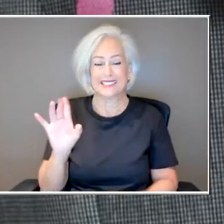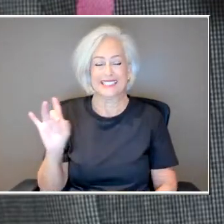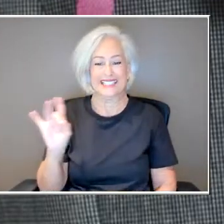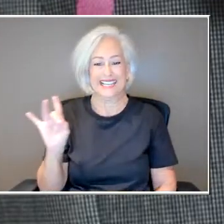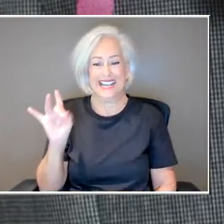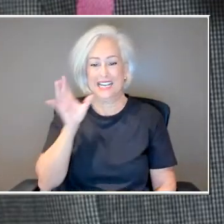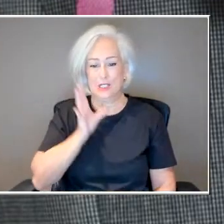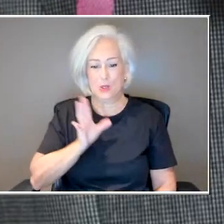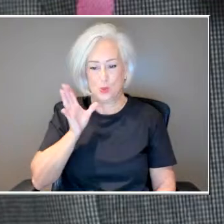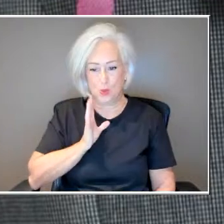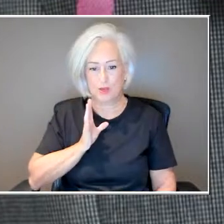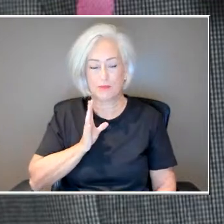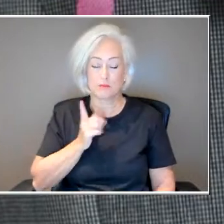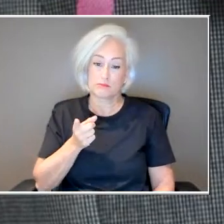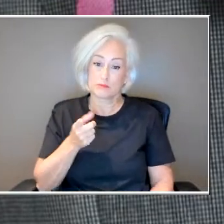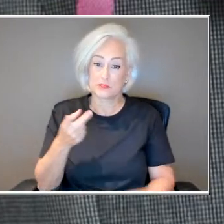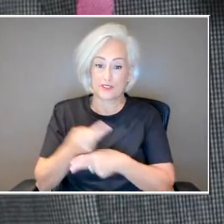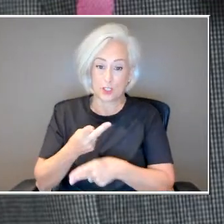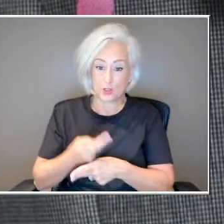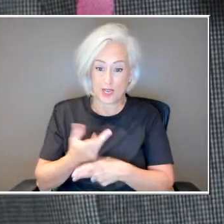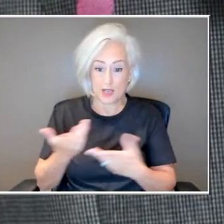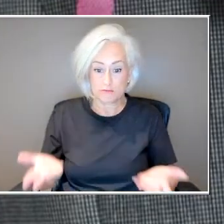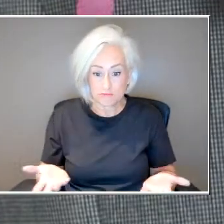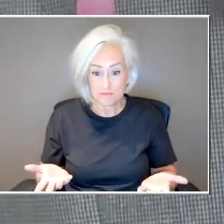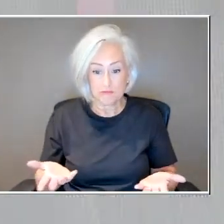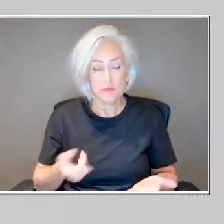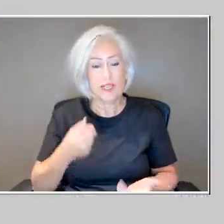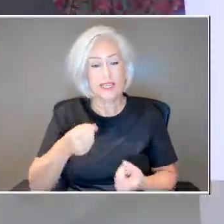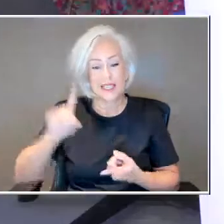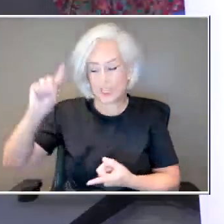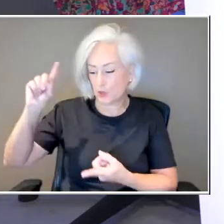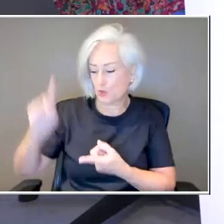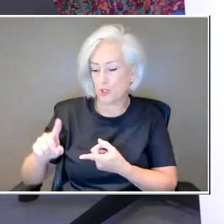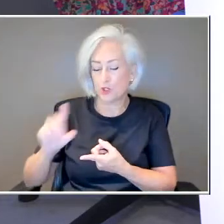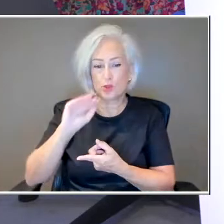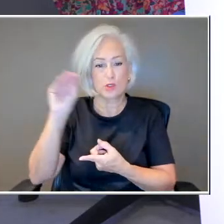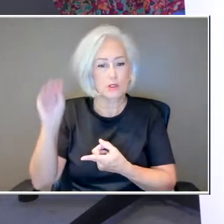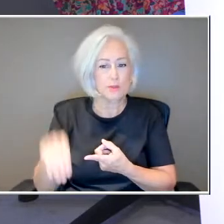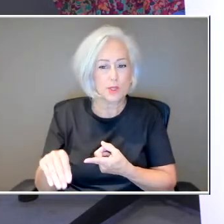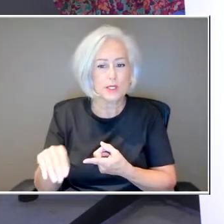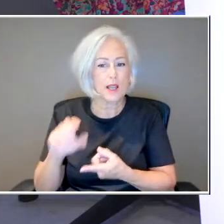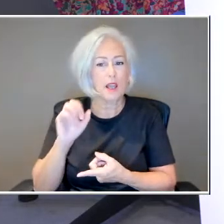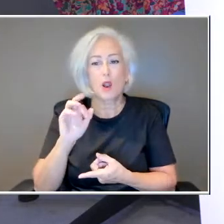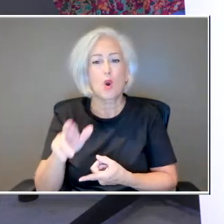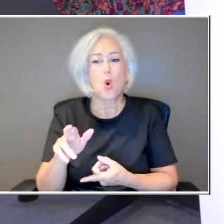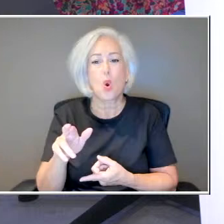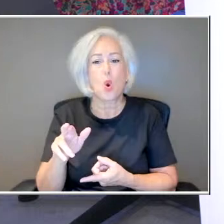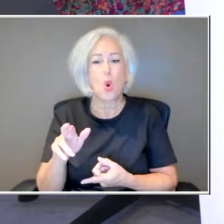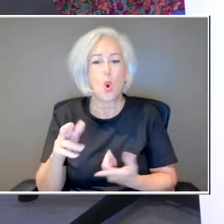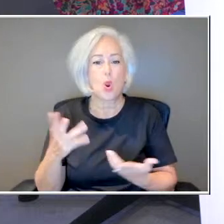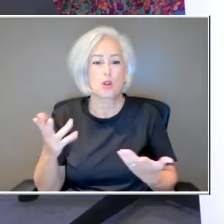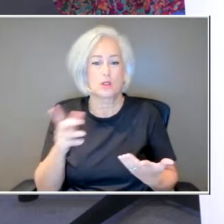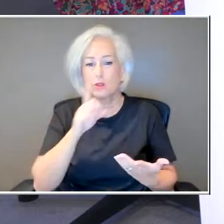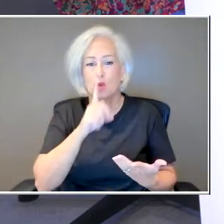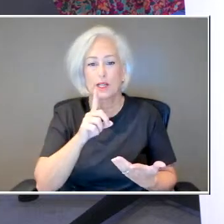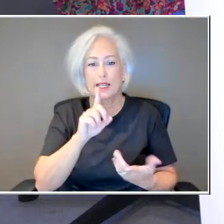right? Are you able to lessen the rate of breast cancer in women, or is it just all about early detection? We